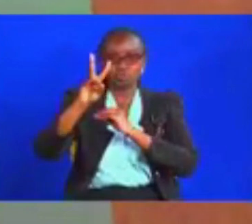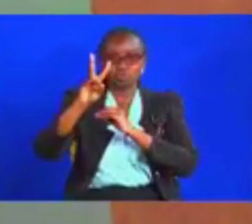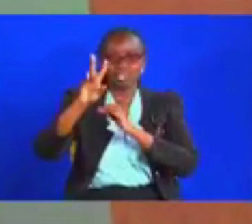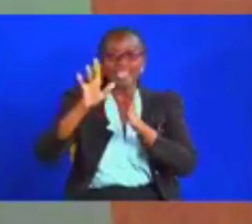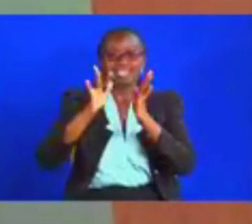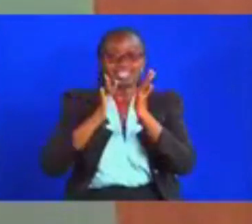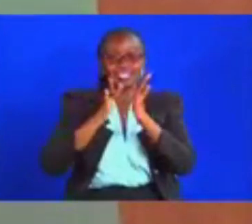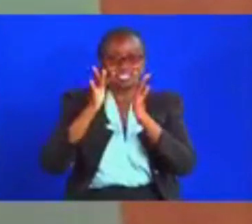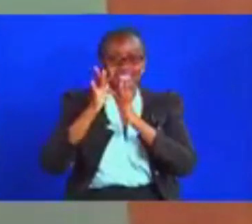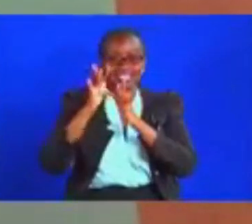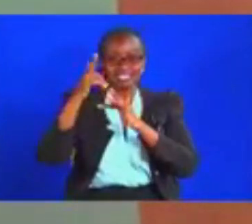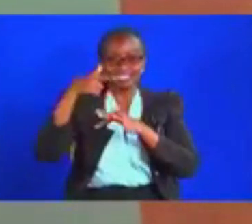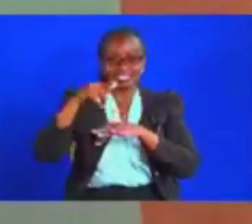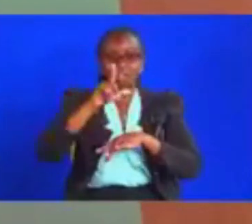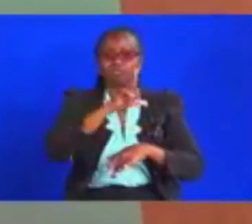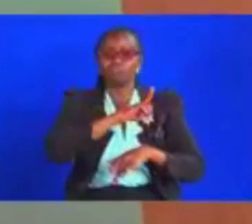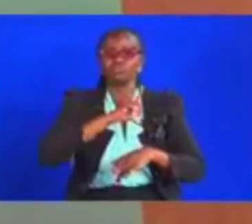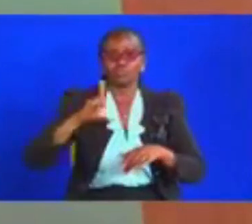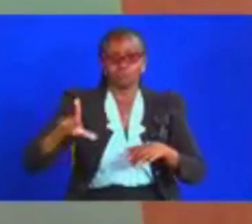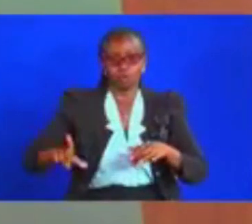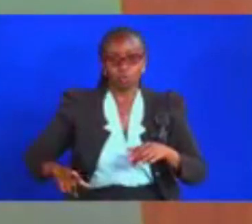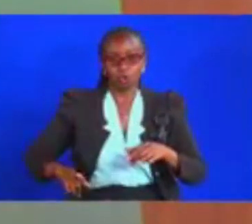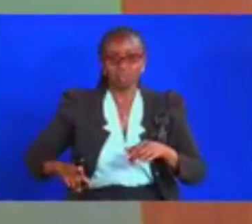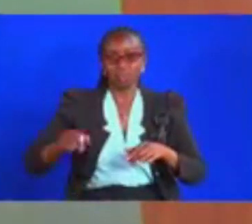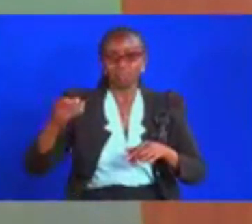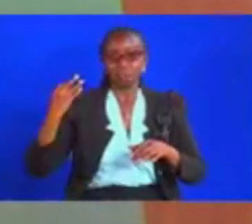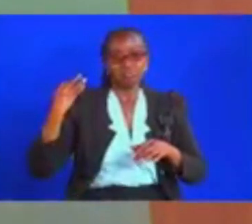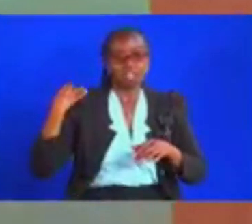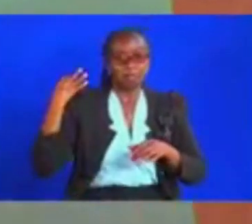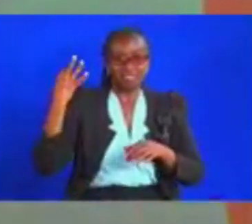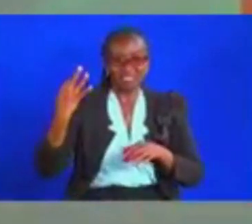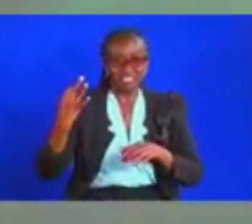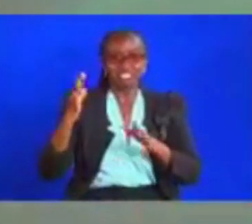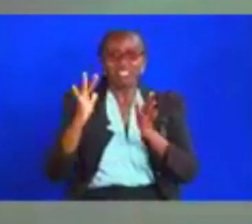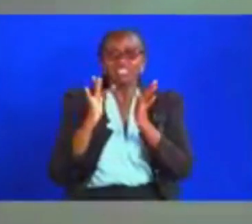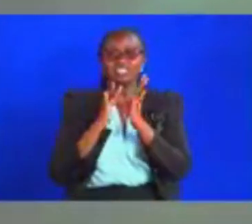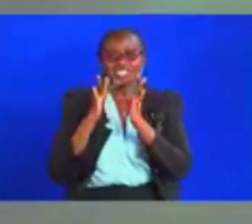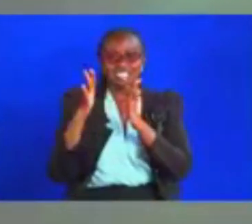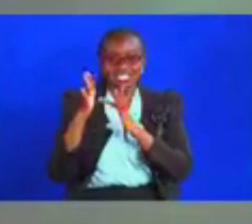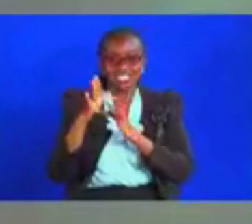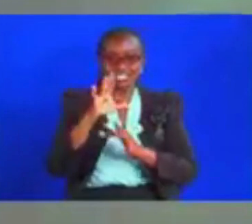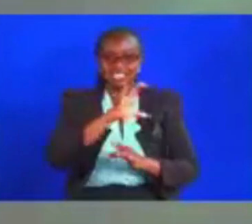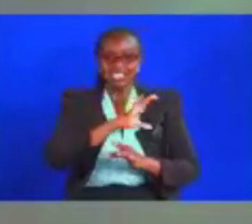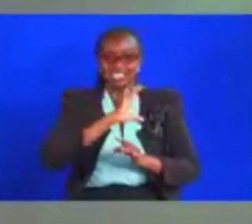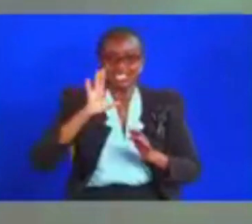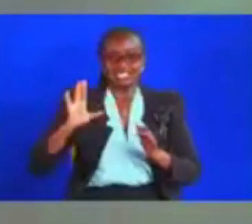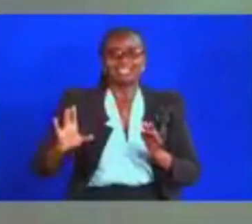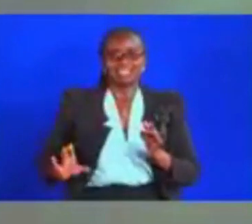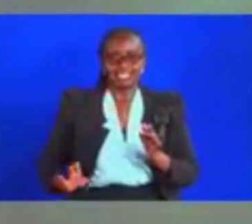Jesus as Lord. Number three, Jesus as Christ.